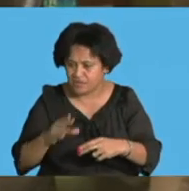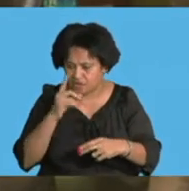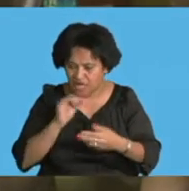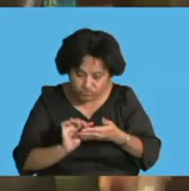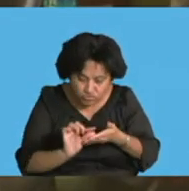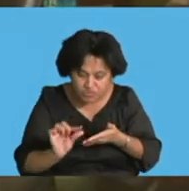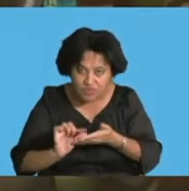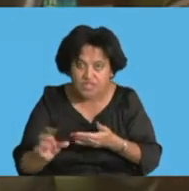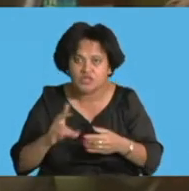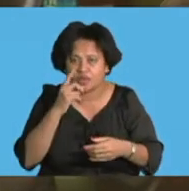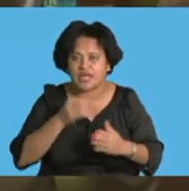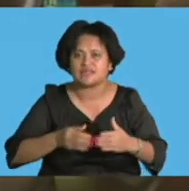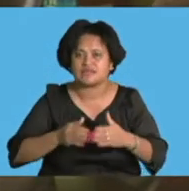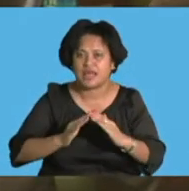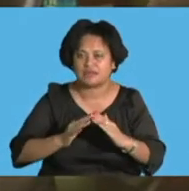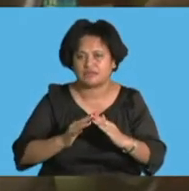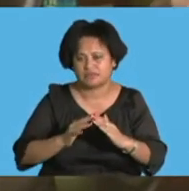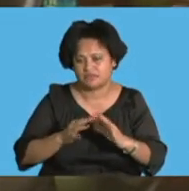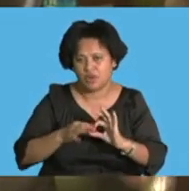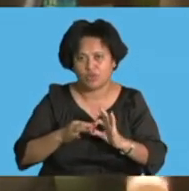respective area of skills.